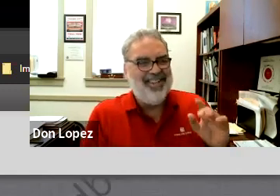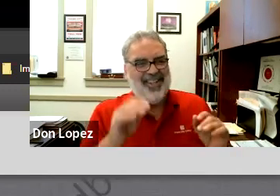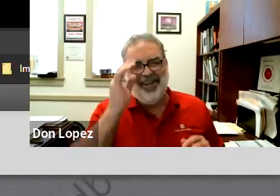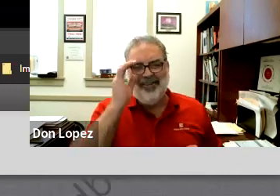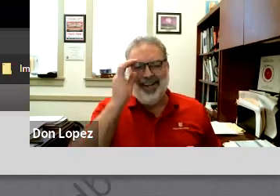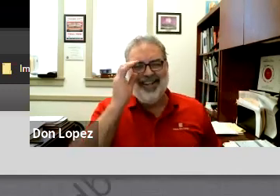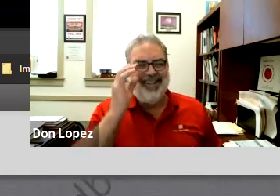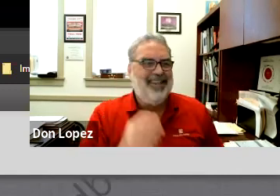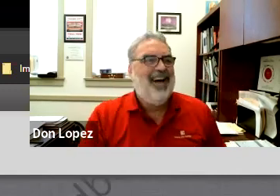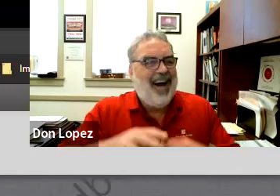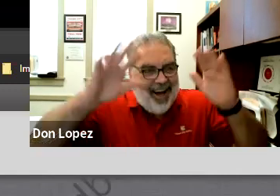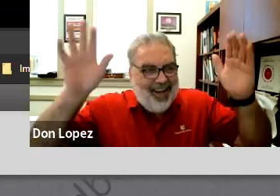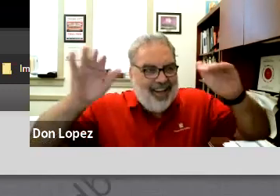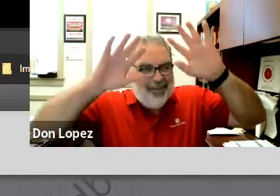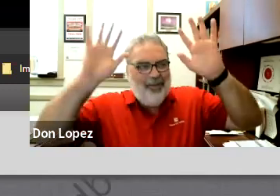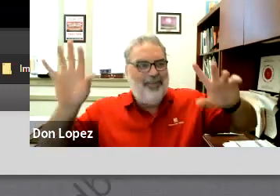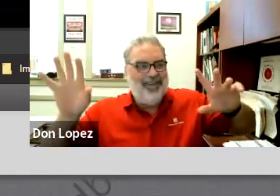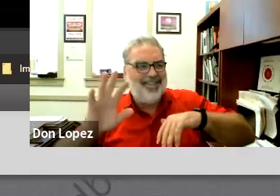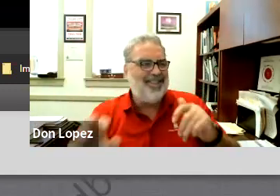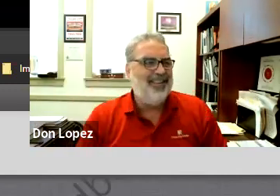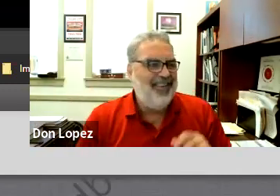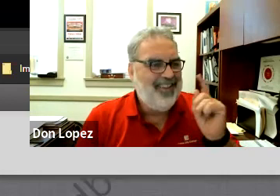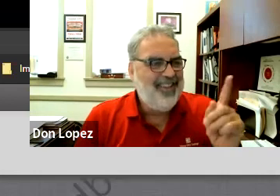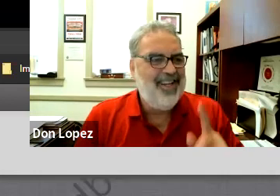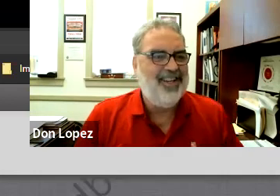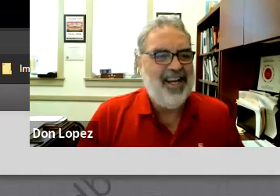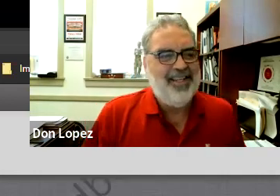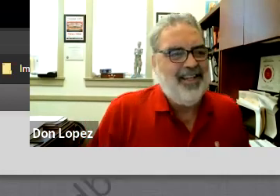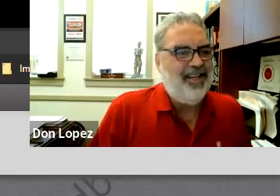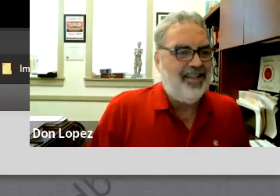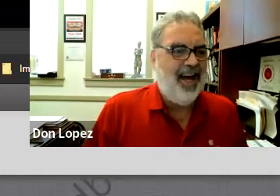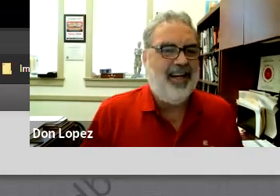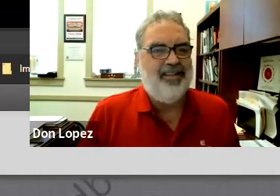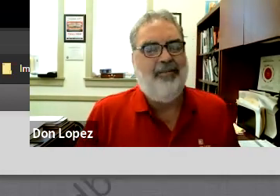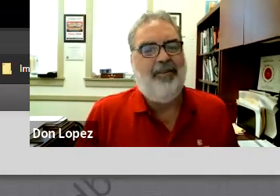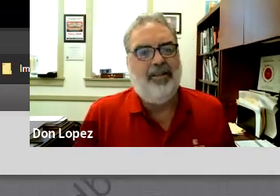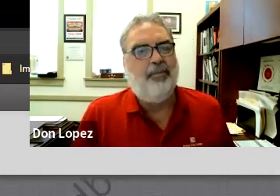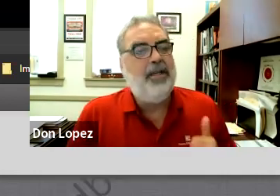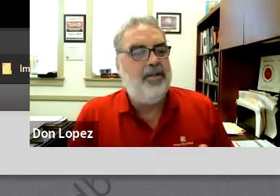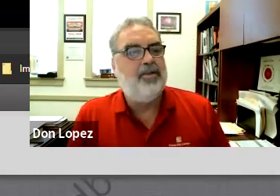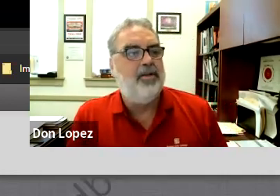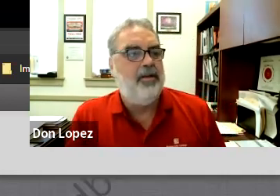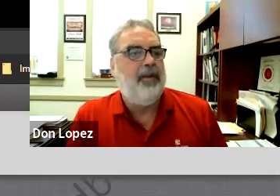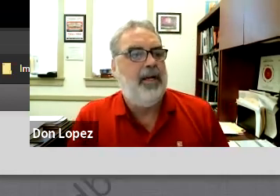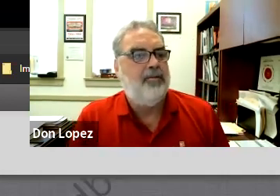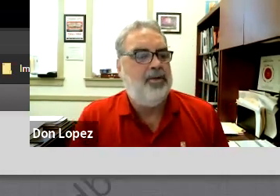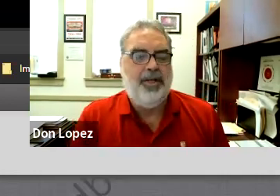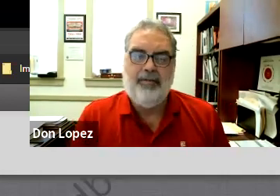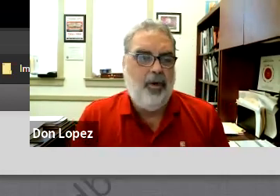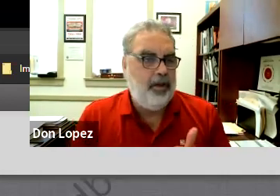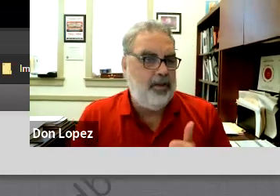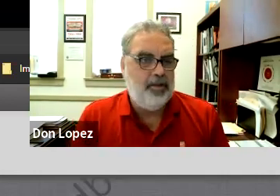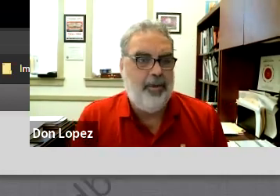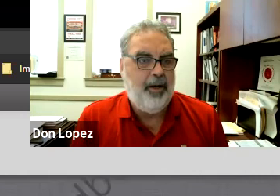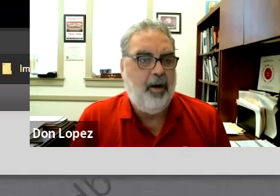all there is to know about this. I like the big picture stuff. She understands the details of how to get stuff done. So please use Kirsten for that as well. She